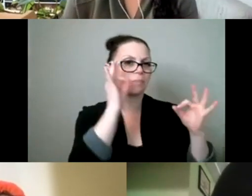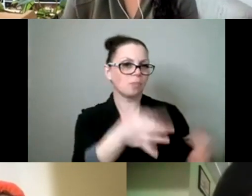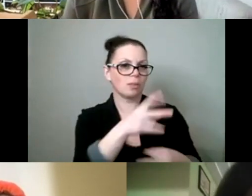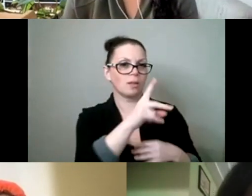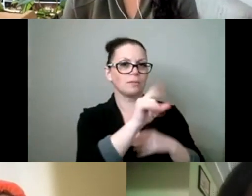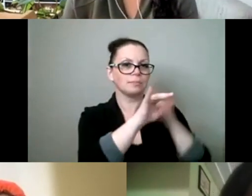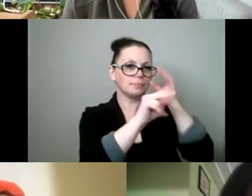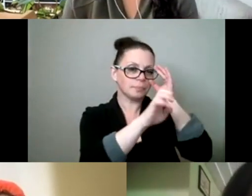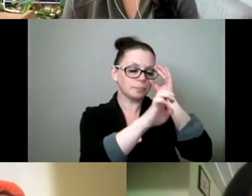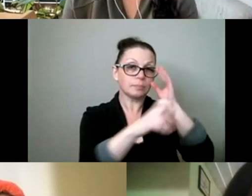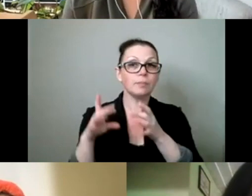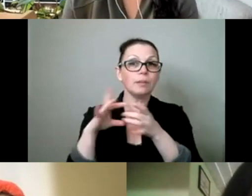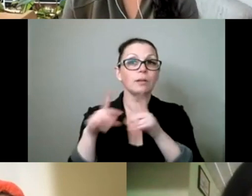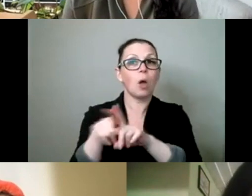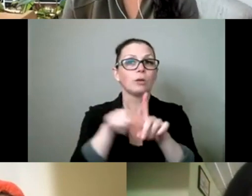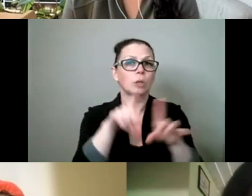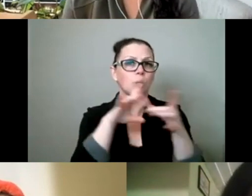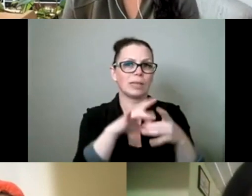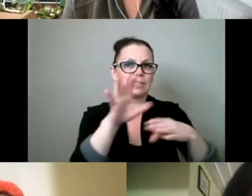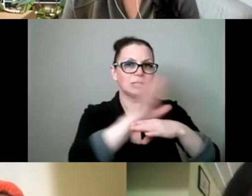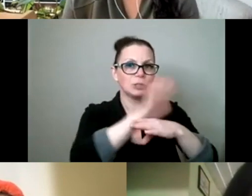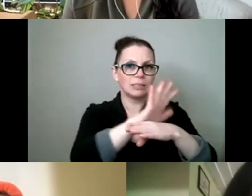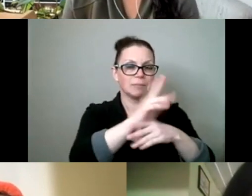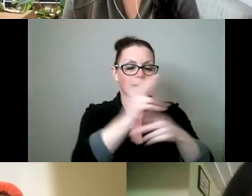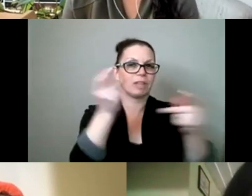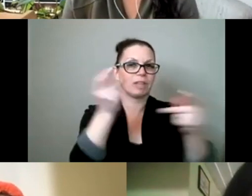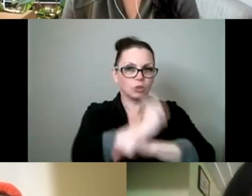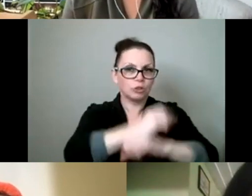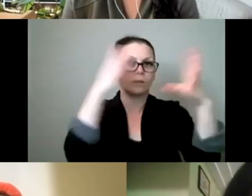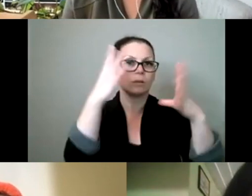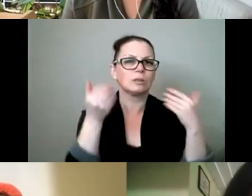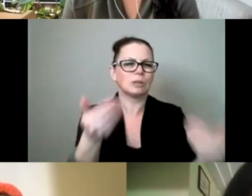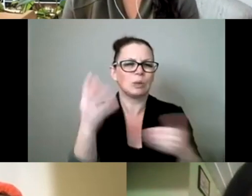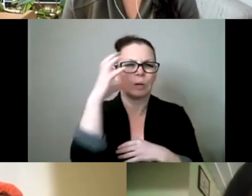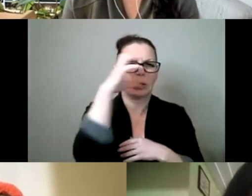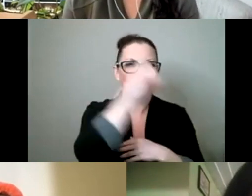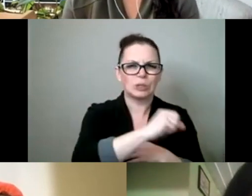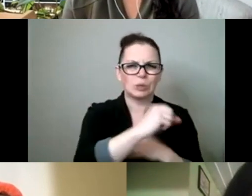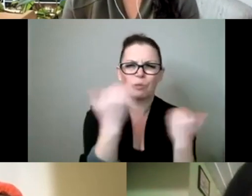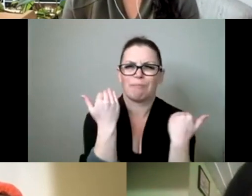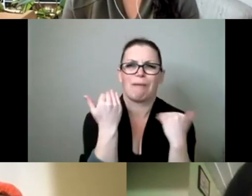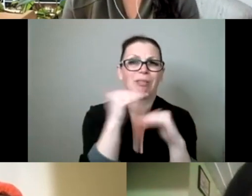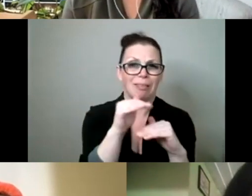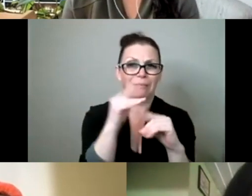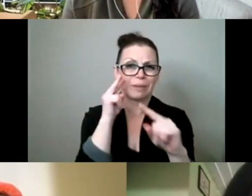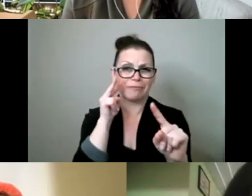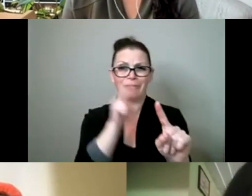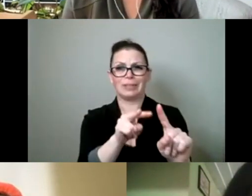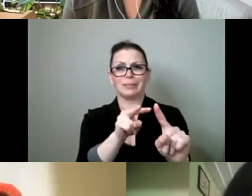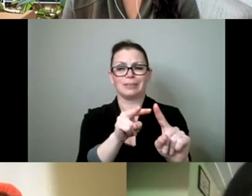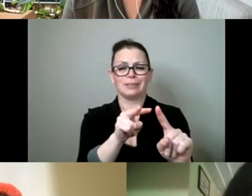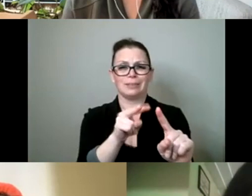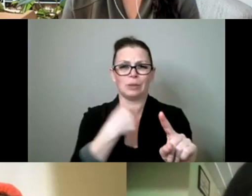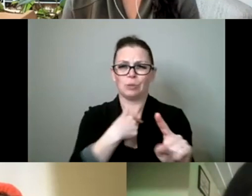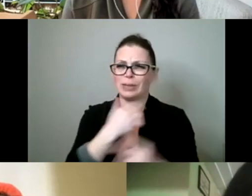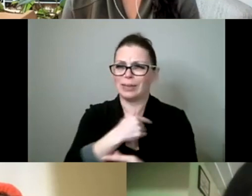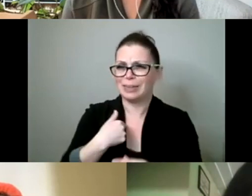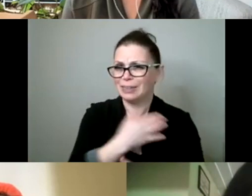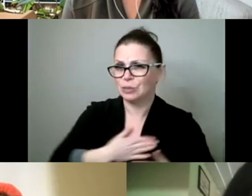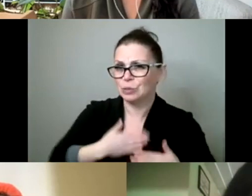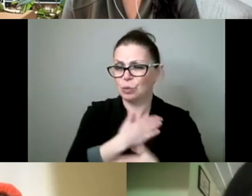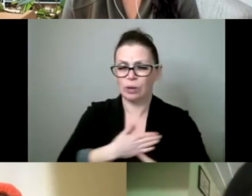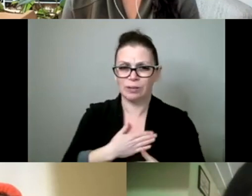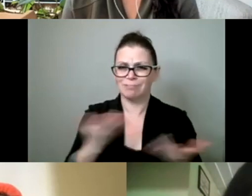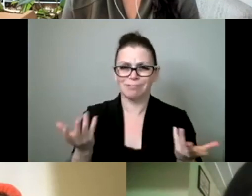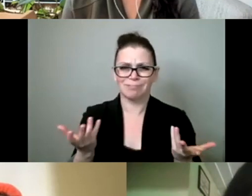of cinematic vision, like, to assume that we have a limited palette that we like to look at, or a limited view, like,